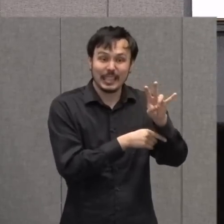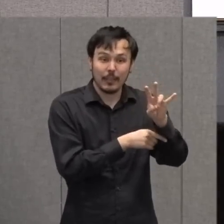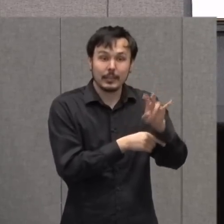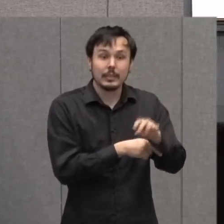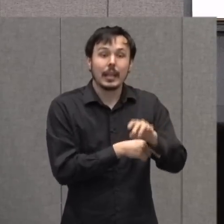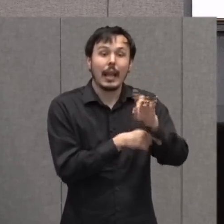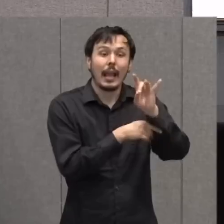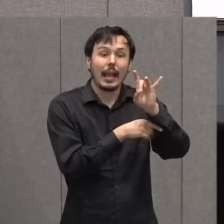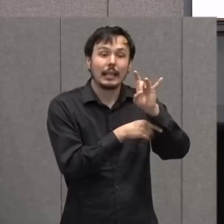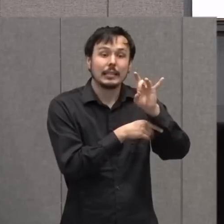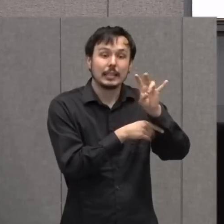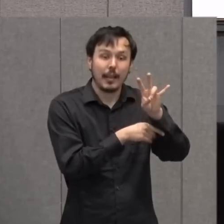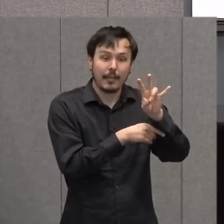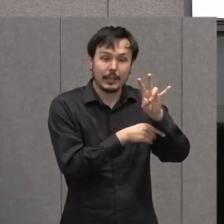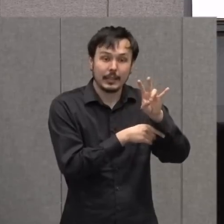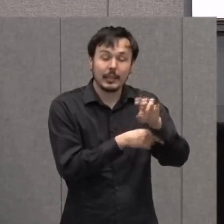77,